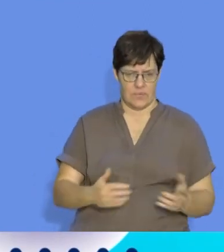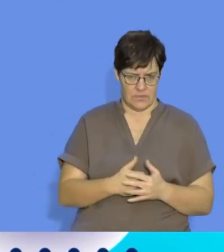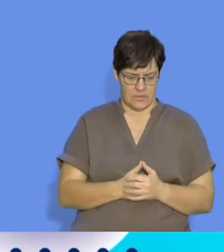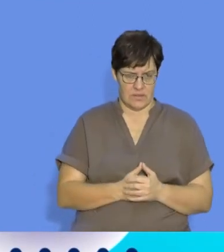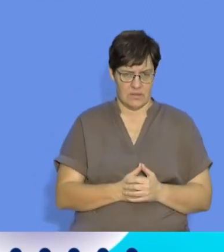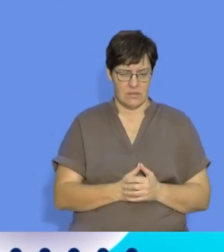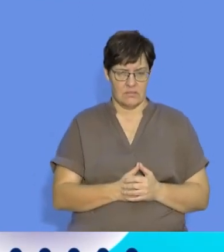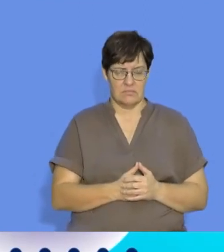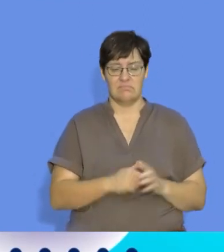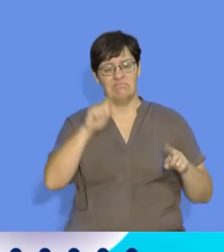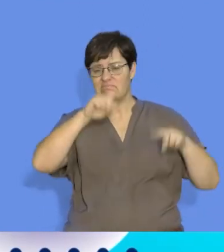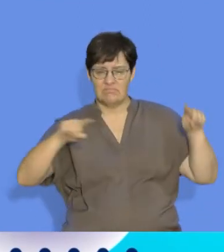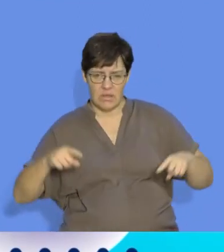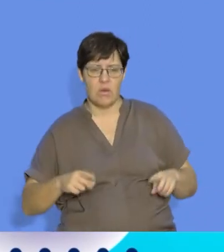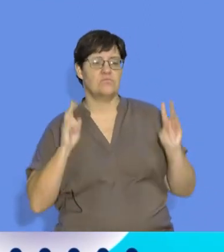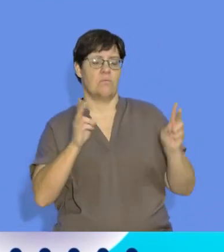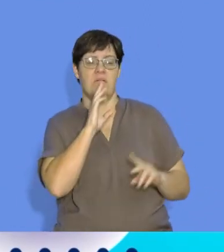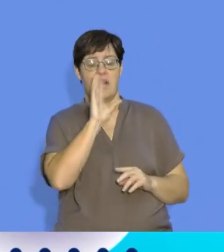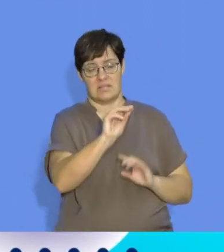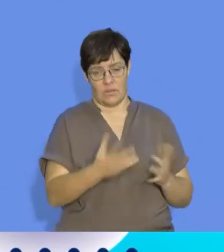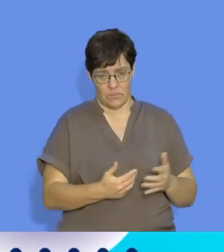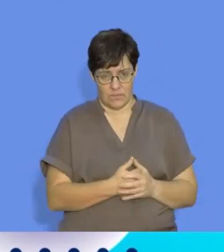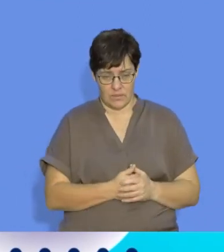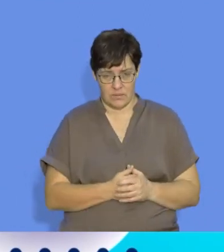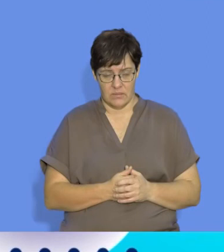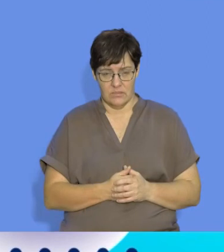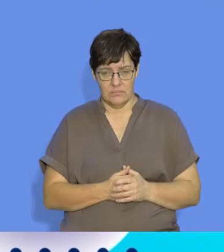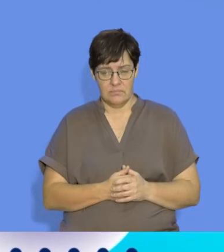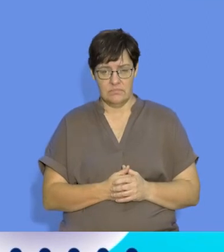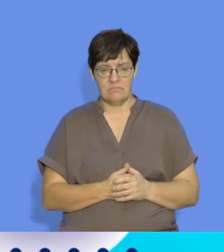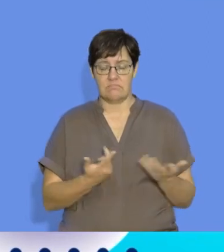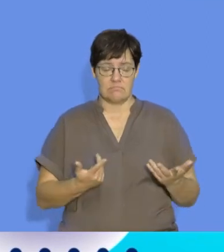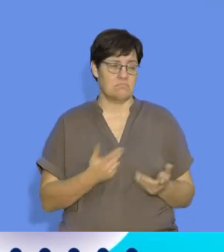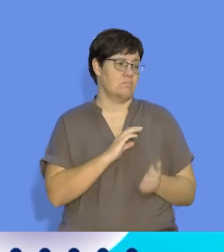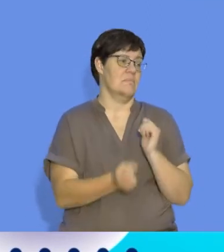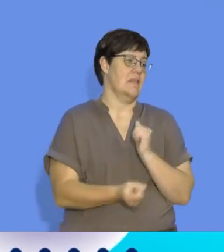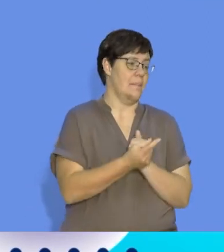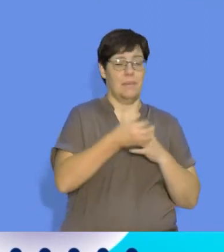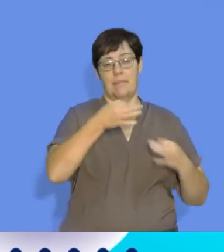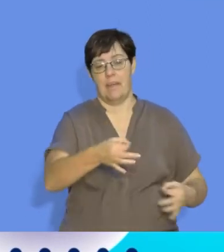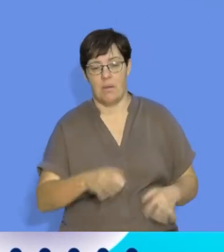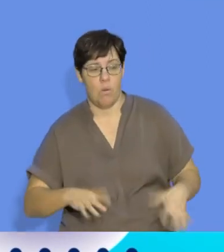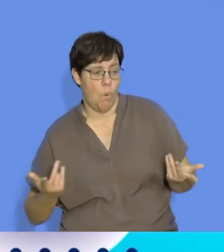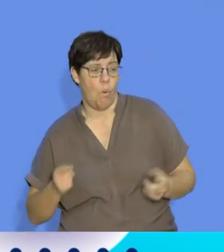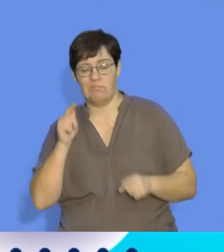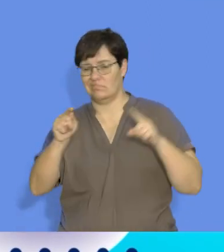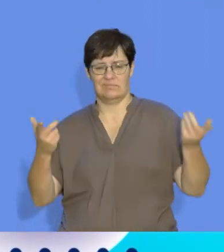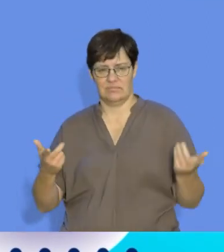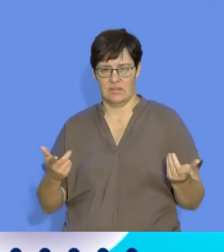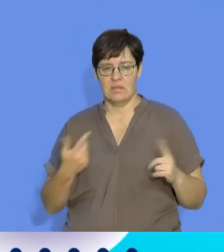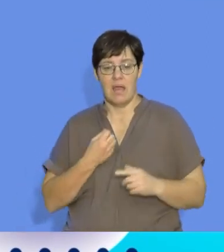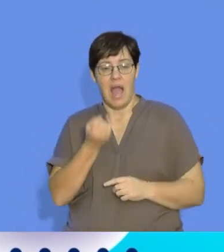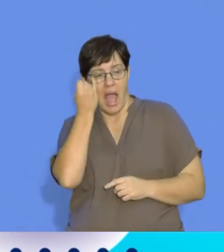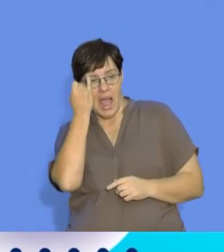and the types of things that they normally ask. It has nothing to do with what might come in your paper or anything of that sort. It just gives